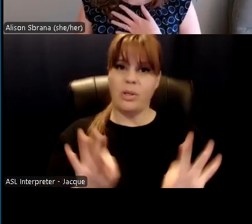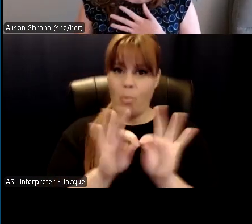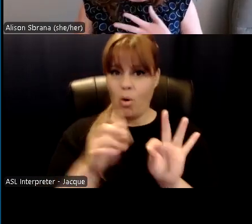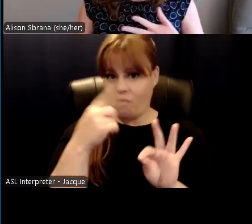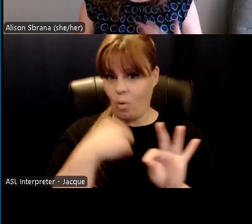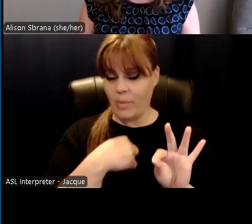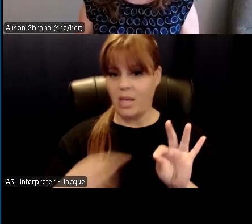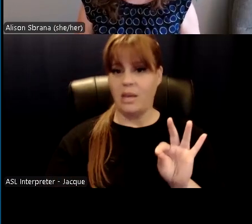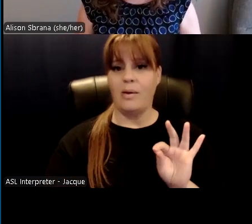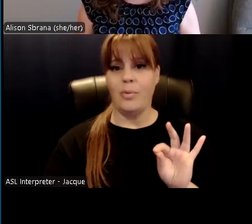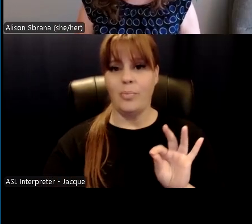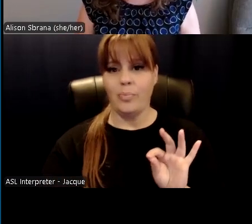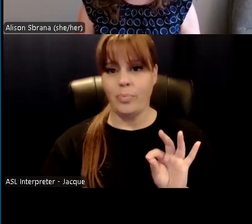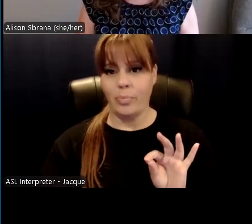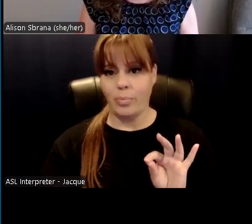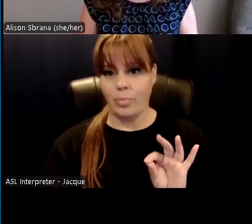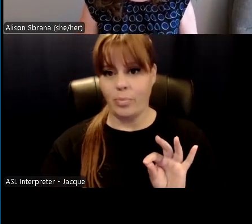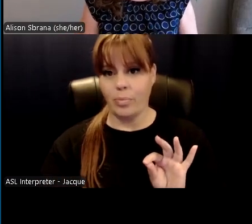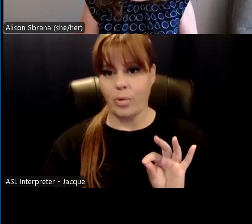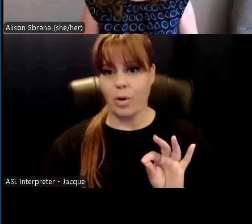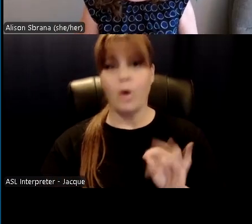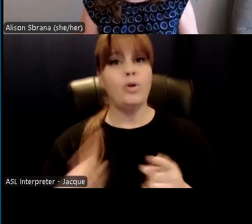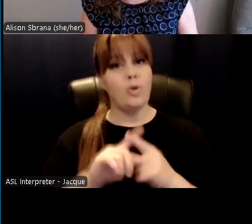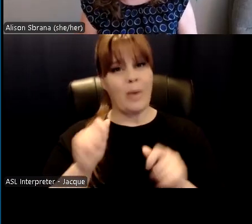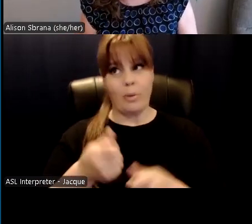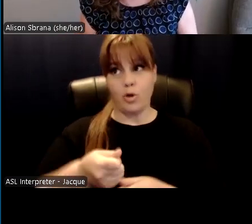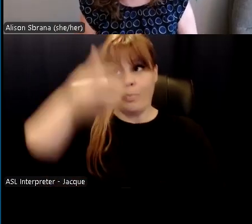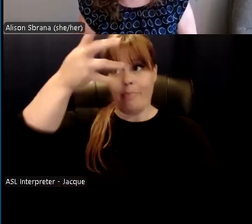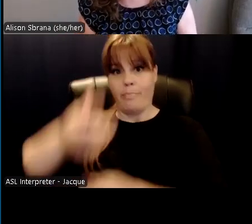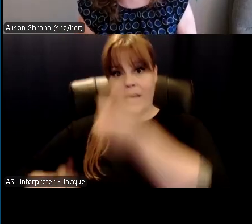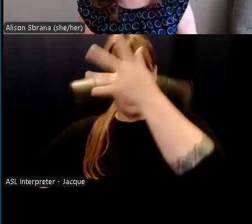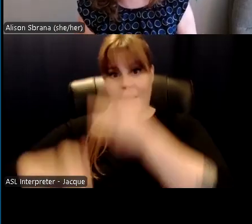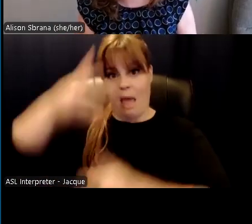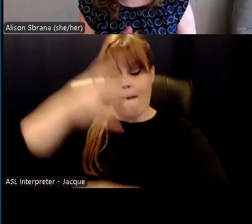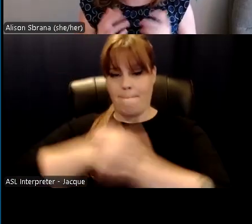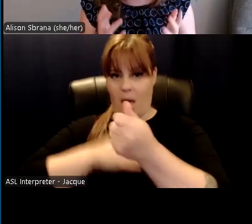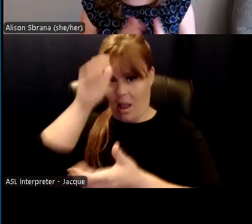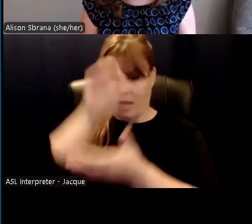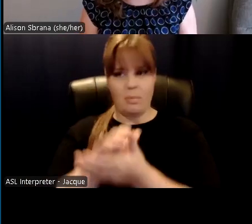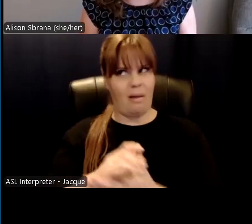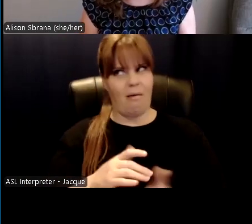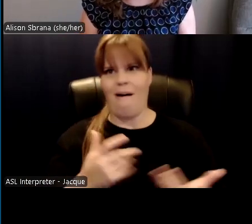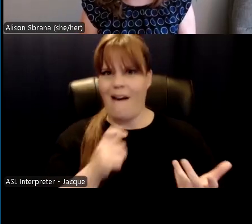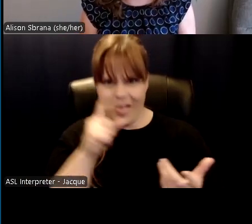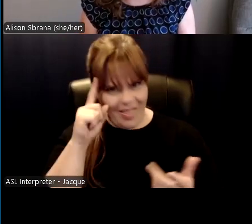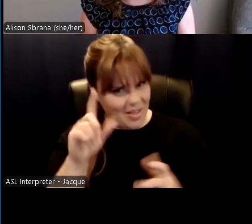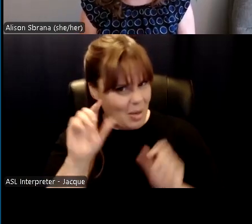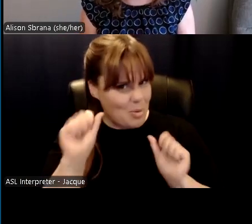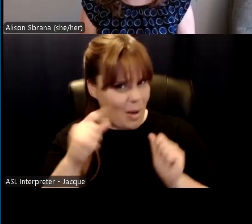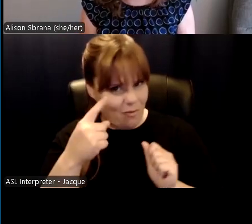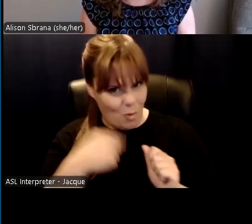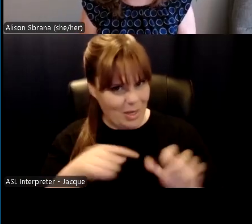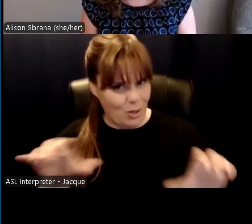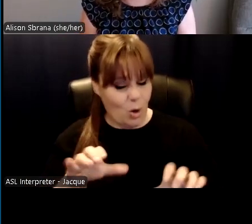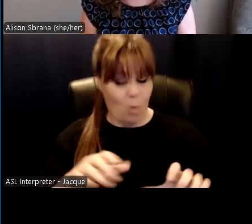to be able to belay him. And I didn't ever think that would be possible for me to do. And the expert adaptive